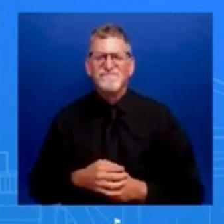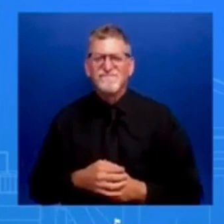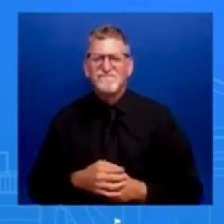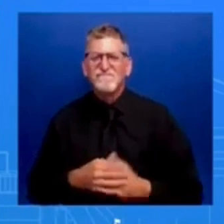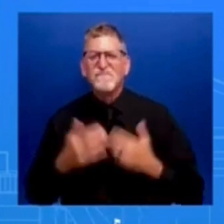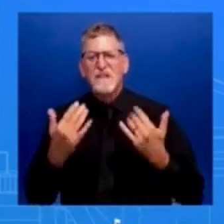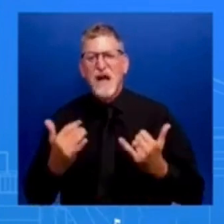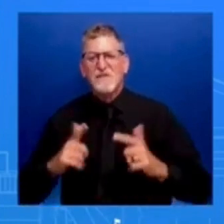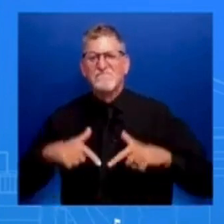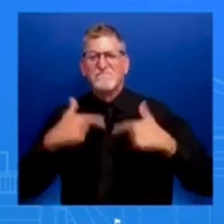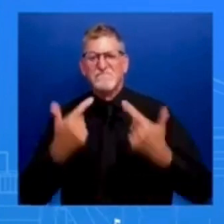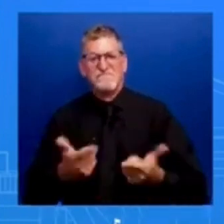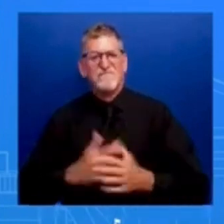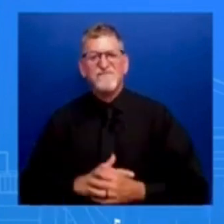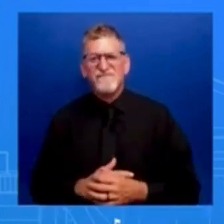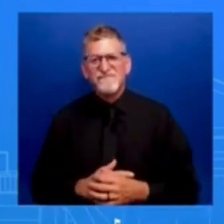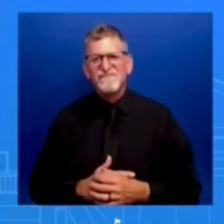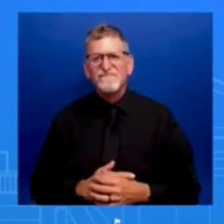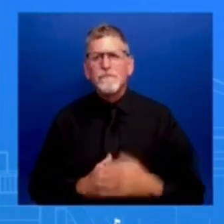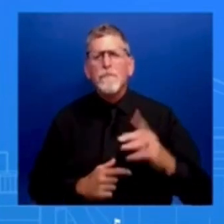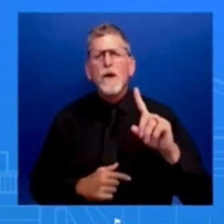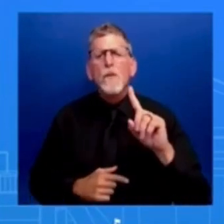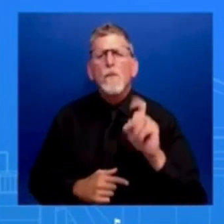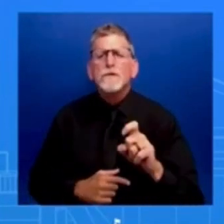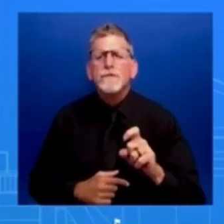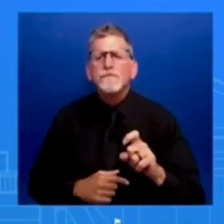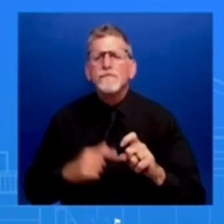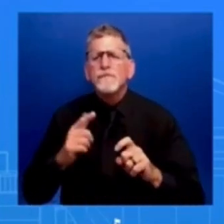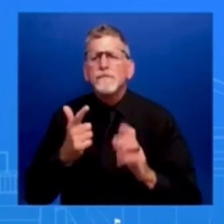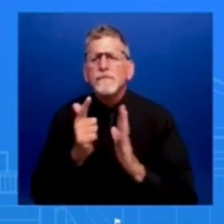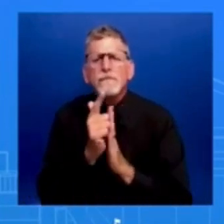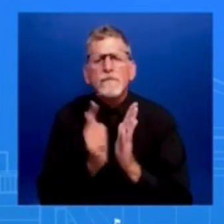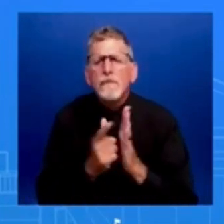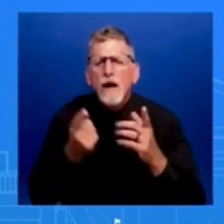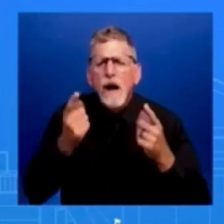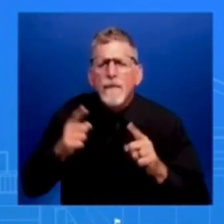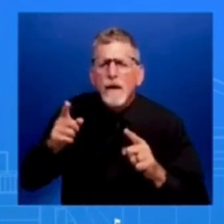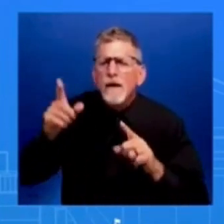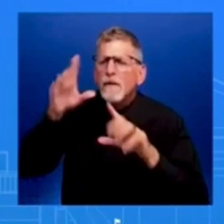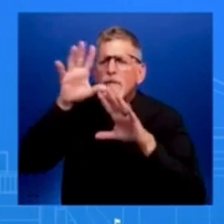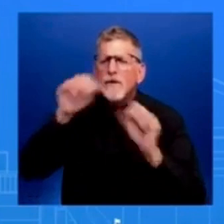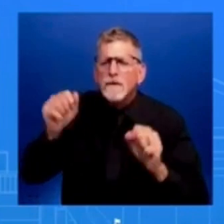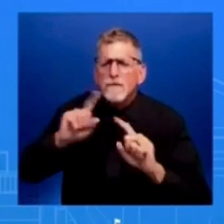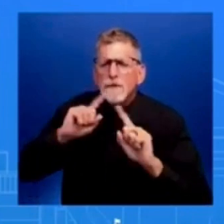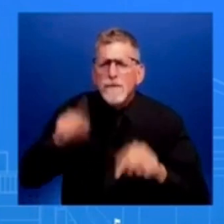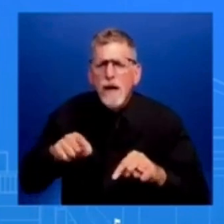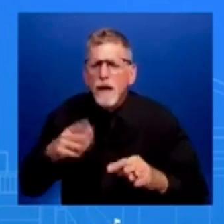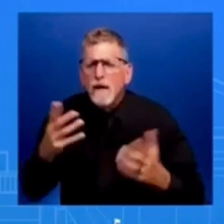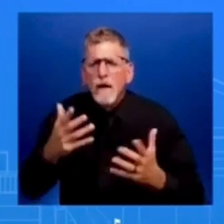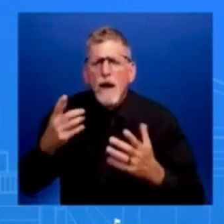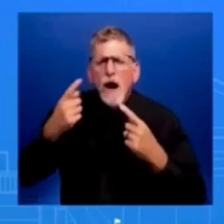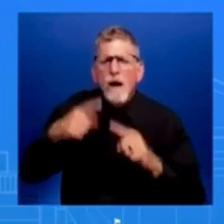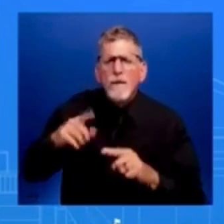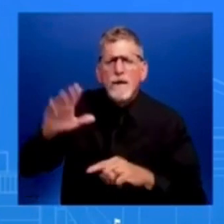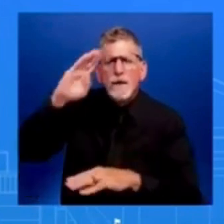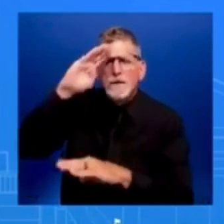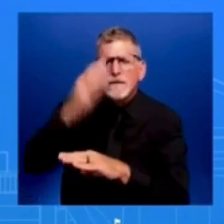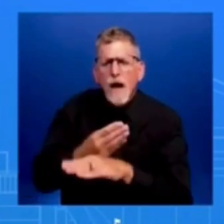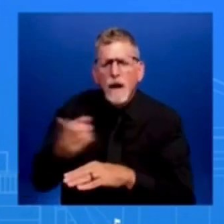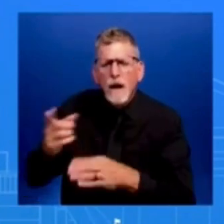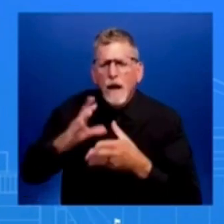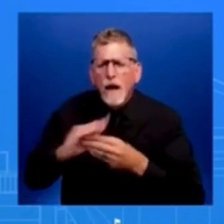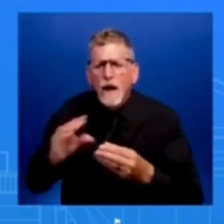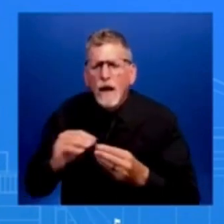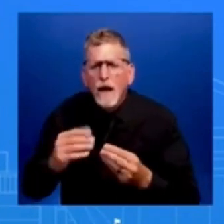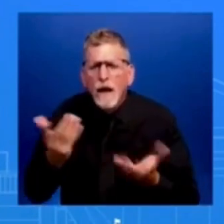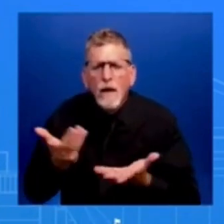legal developments yesterday and with the initial plea deal for his son appearing to fall apart. So look, I'm really not